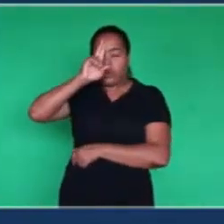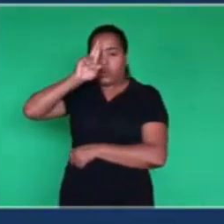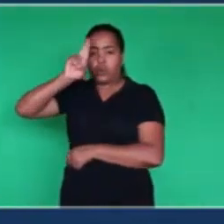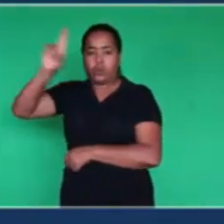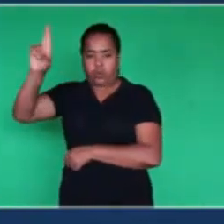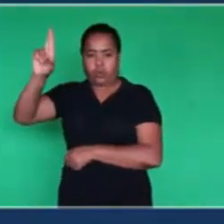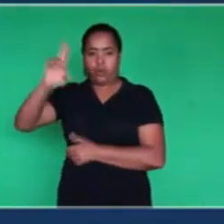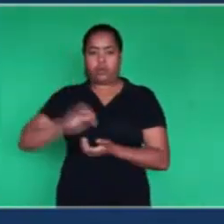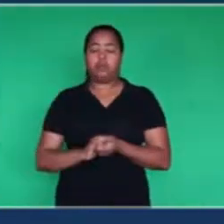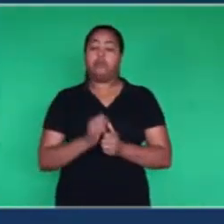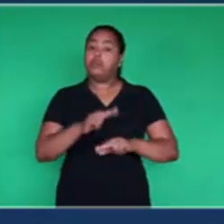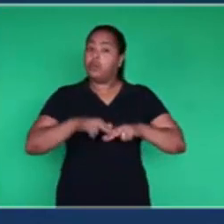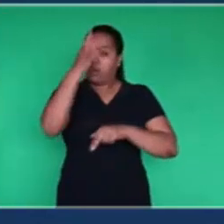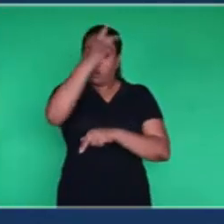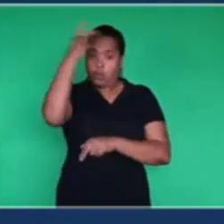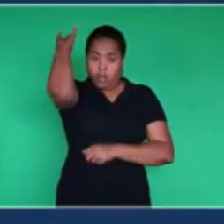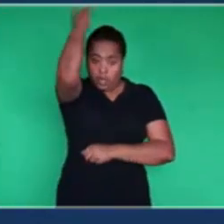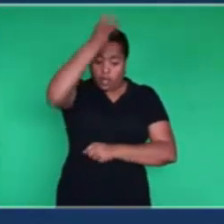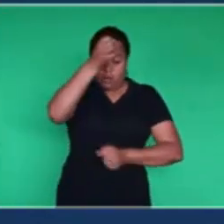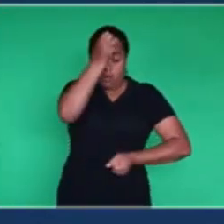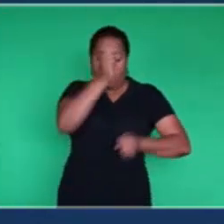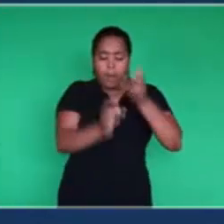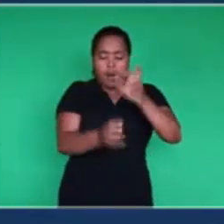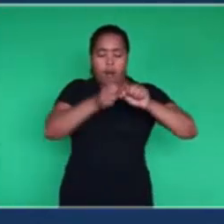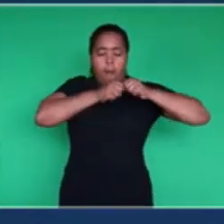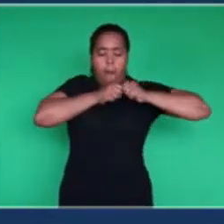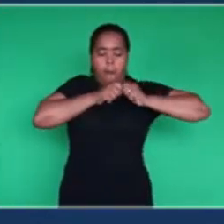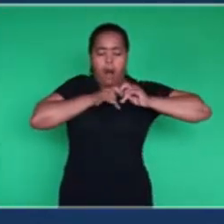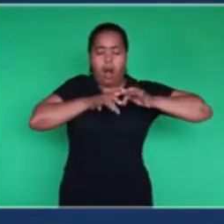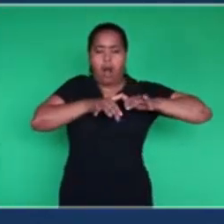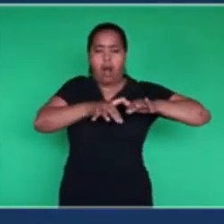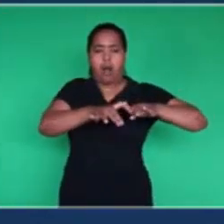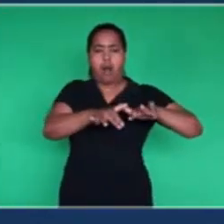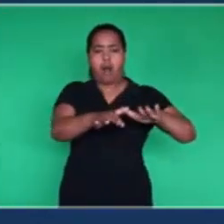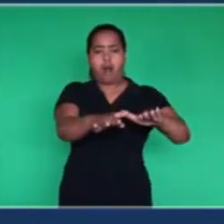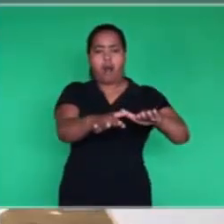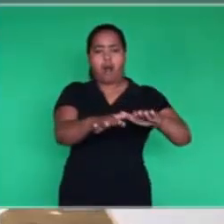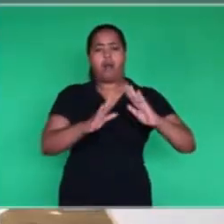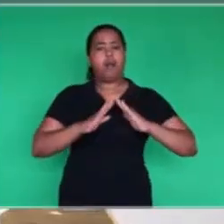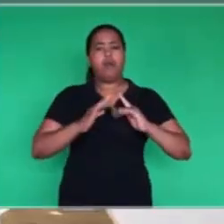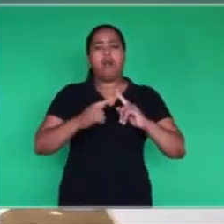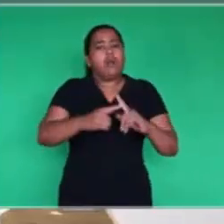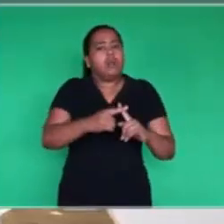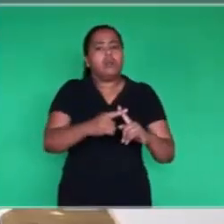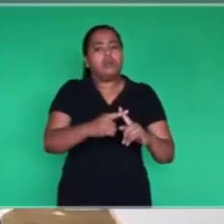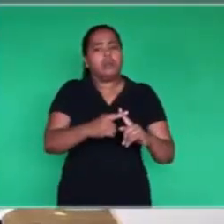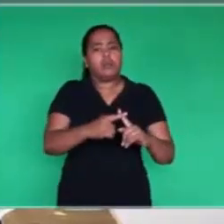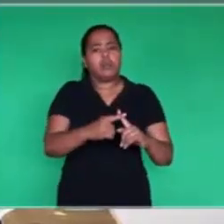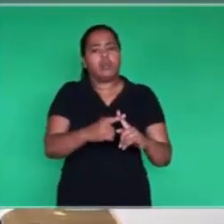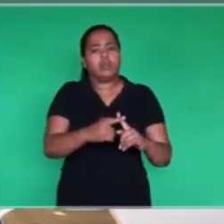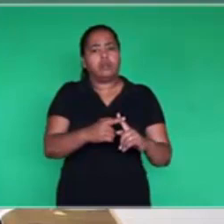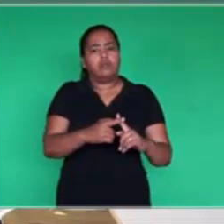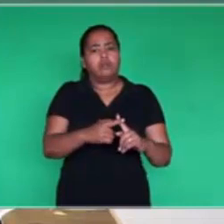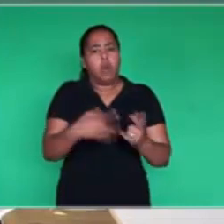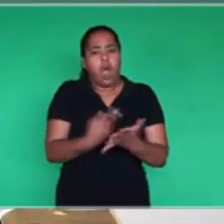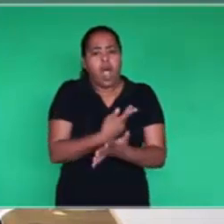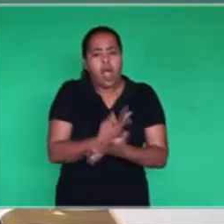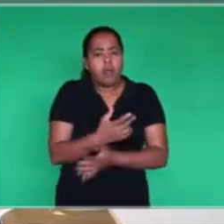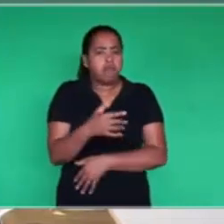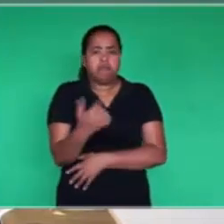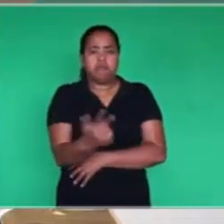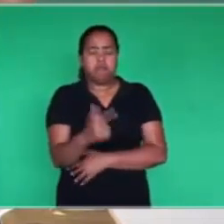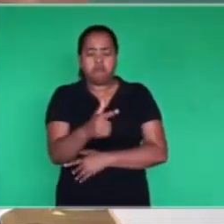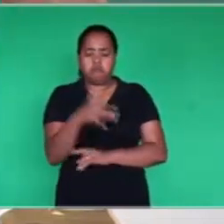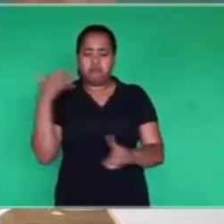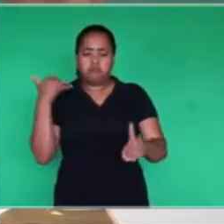Lord God. For the Spirit has been outpoured over Israel, upon the church. Can the brethren understand and see that there is